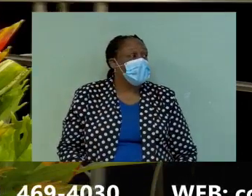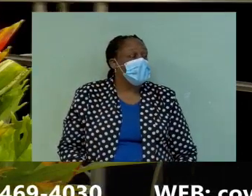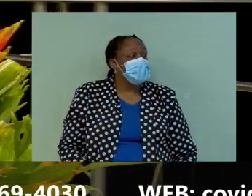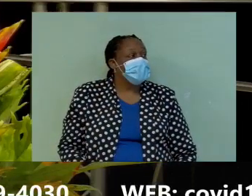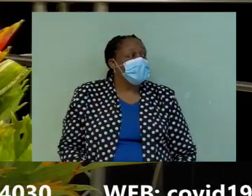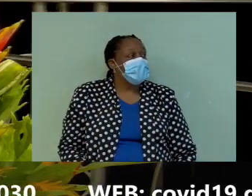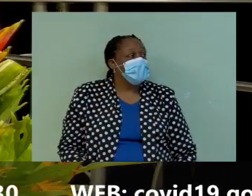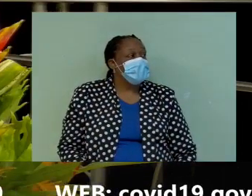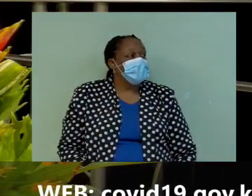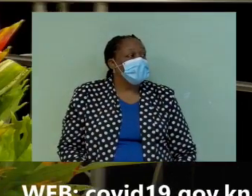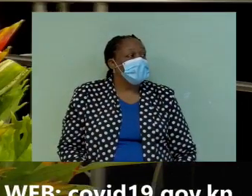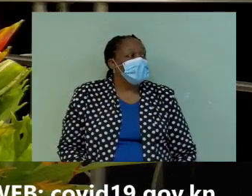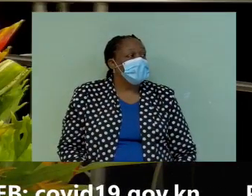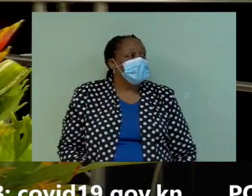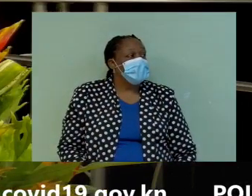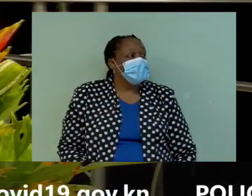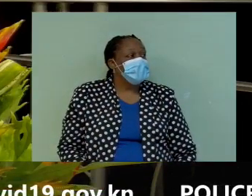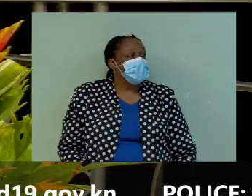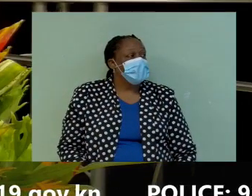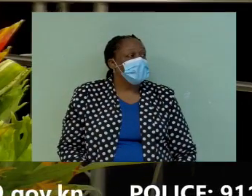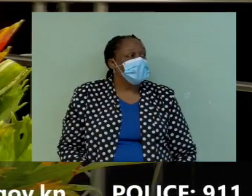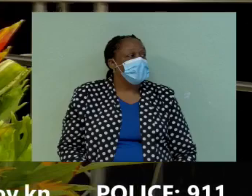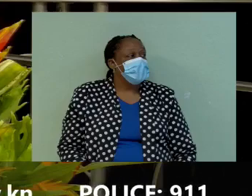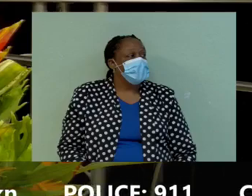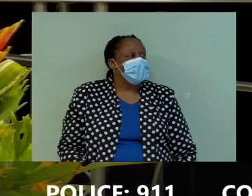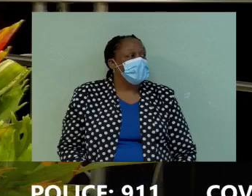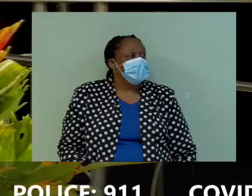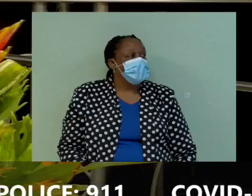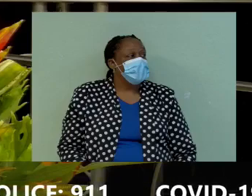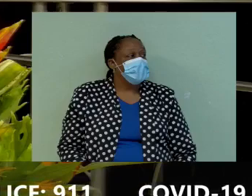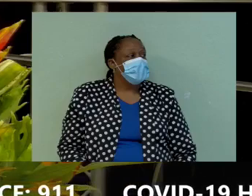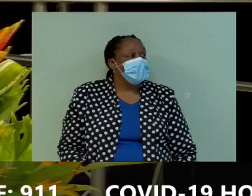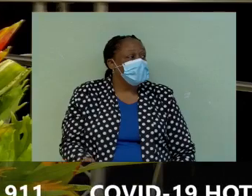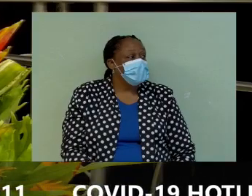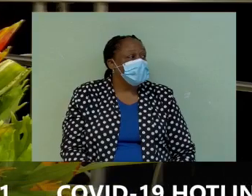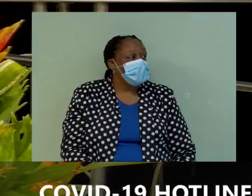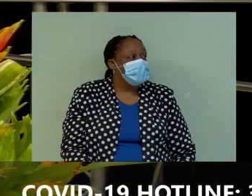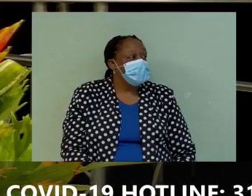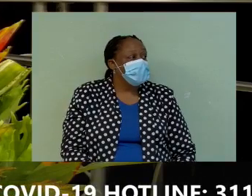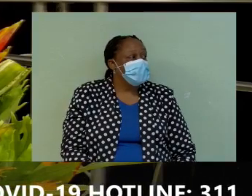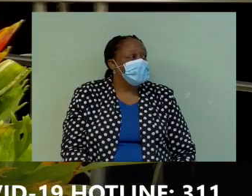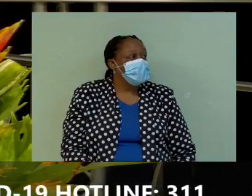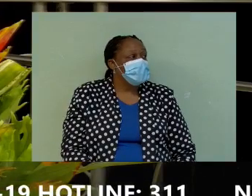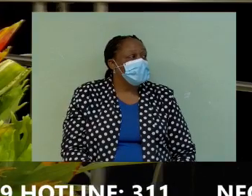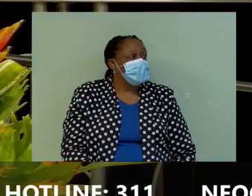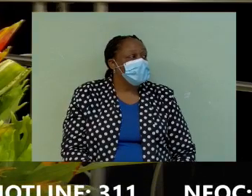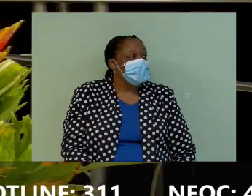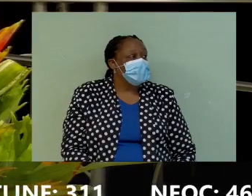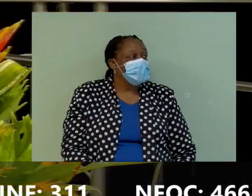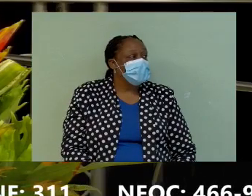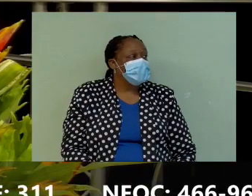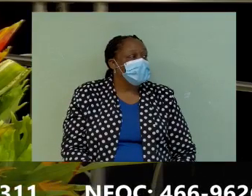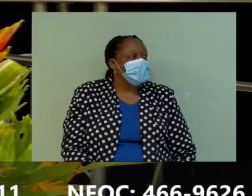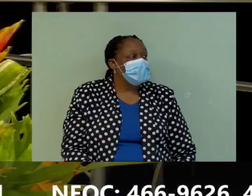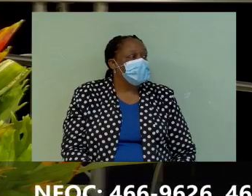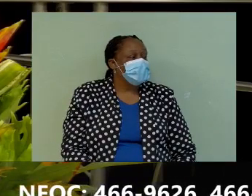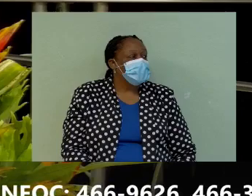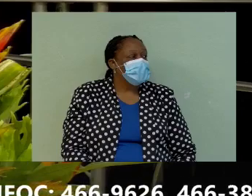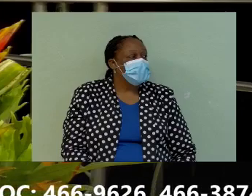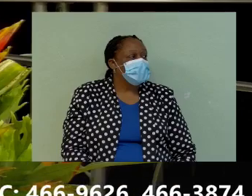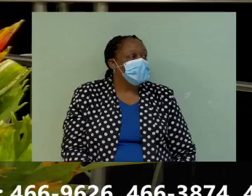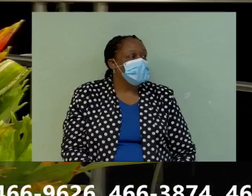seen a lot of persons who have been walking around in N95 type mask and speaking about the difficulty with breathing. And